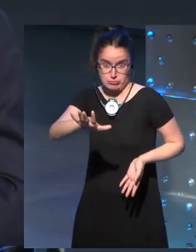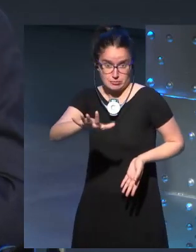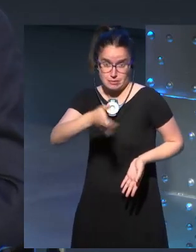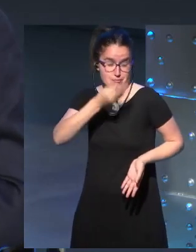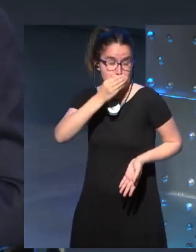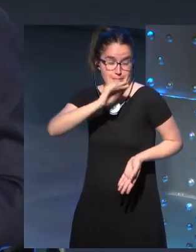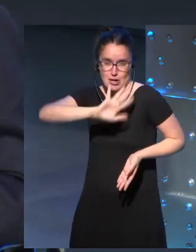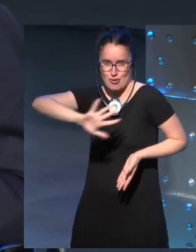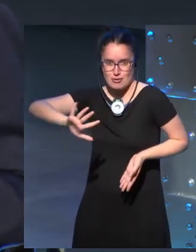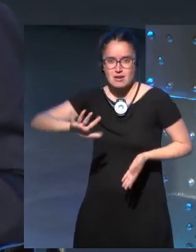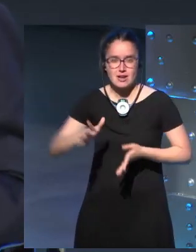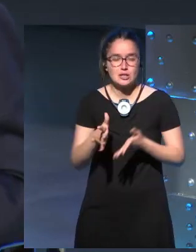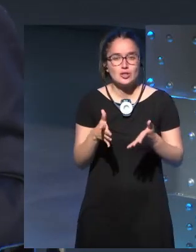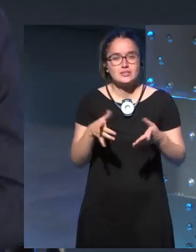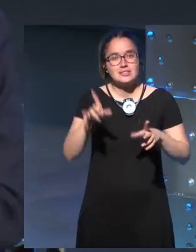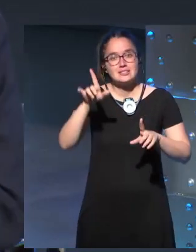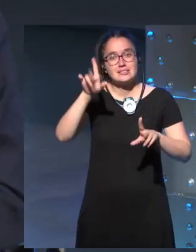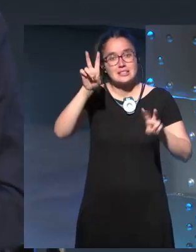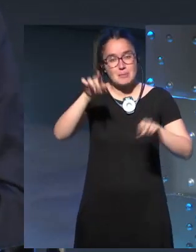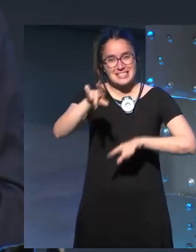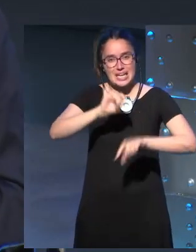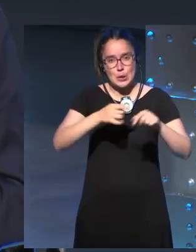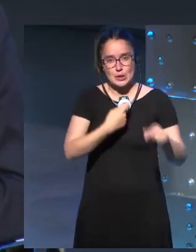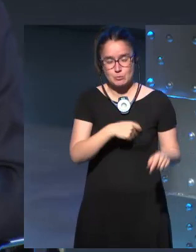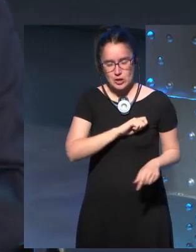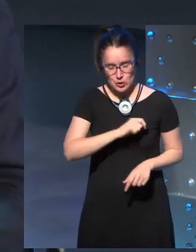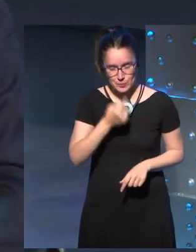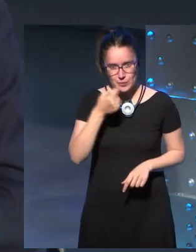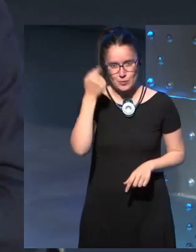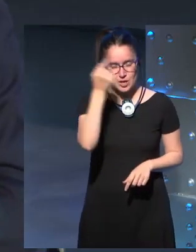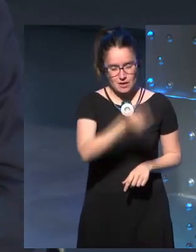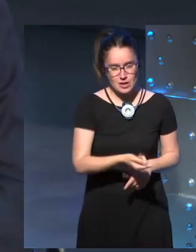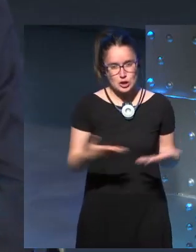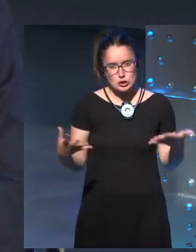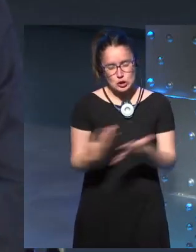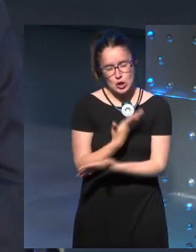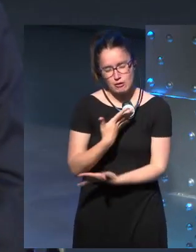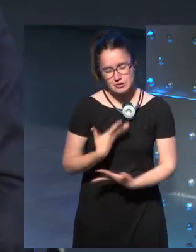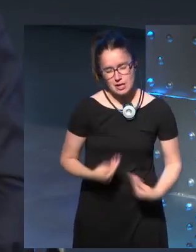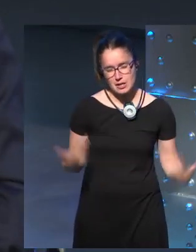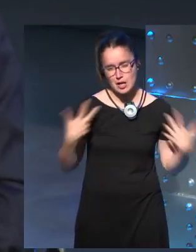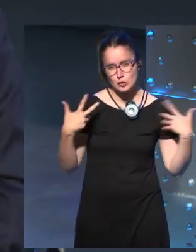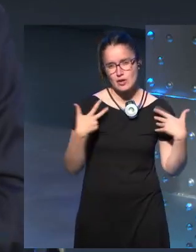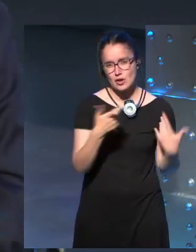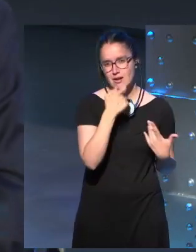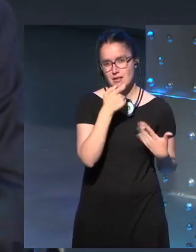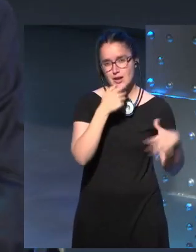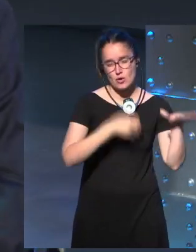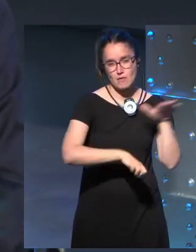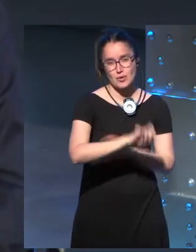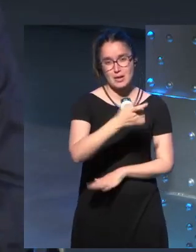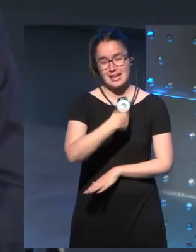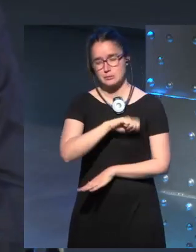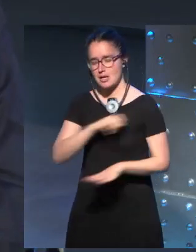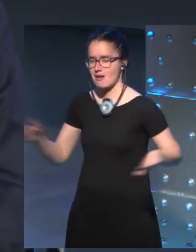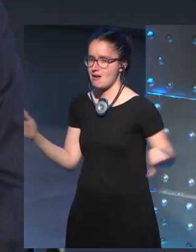that England is the best country with this. And as regard Spain, all the bad